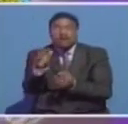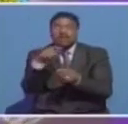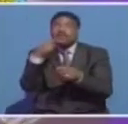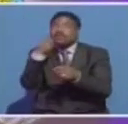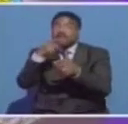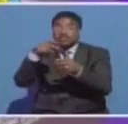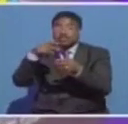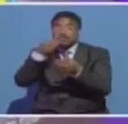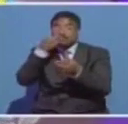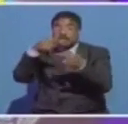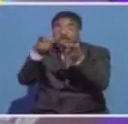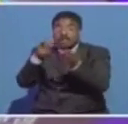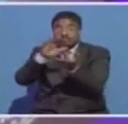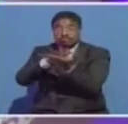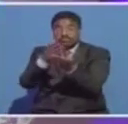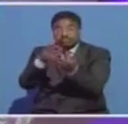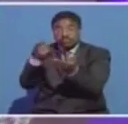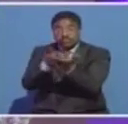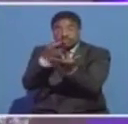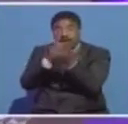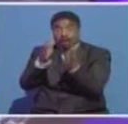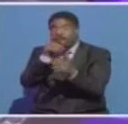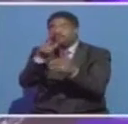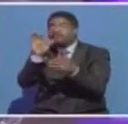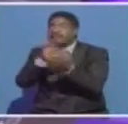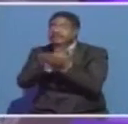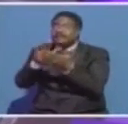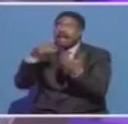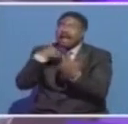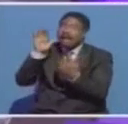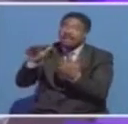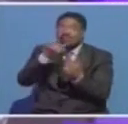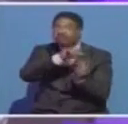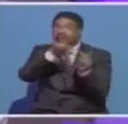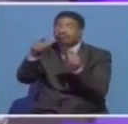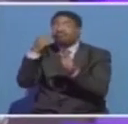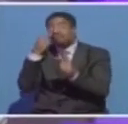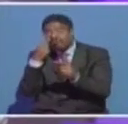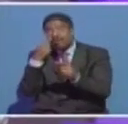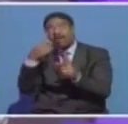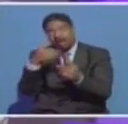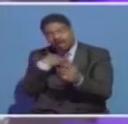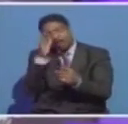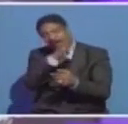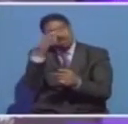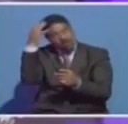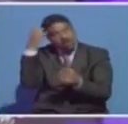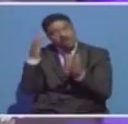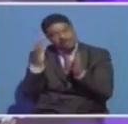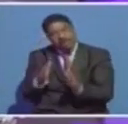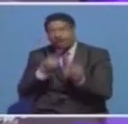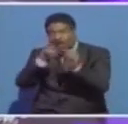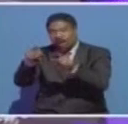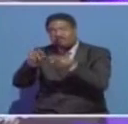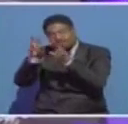public restaurants and hotels. How clean are their kitchens? Are they meant for cooking a lot of food